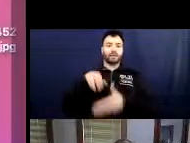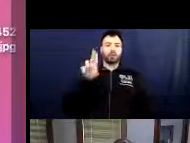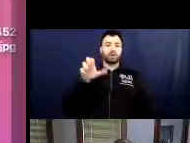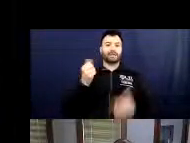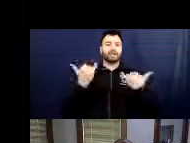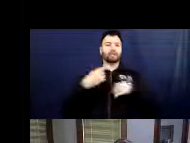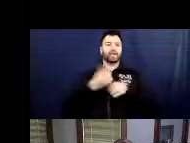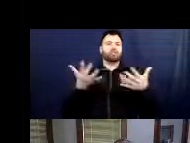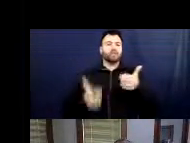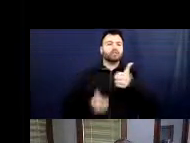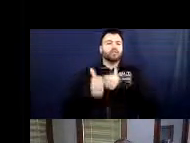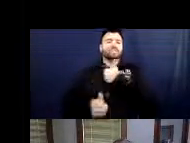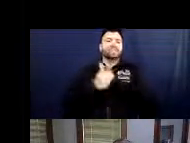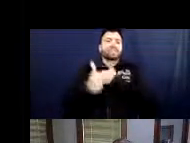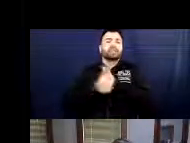Oops.